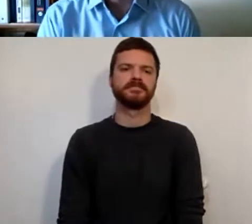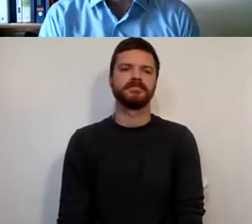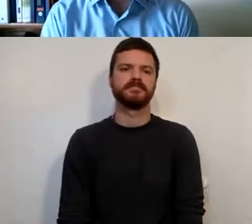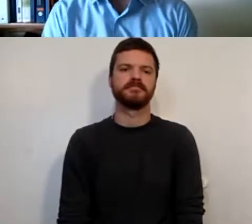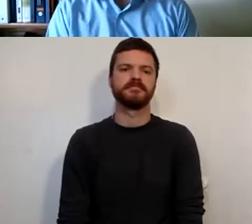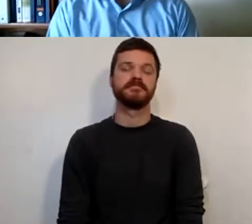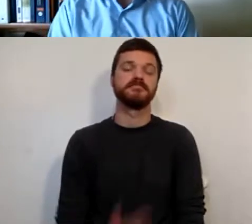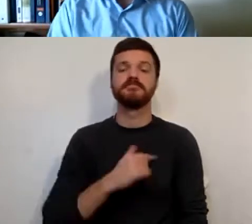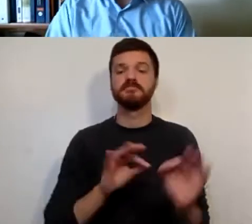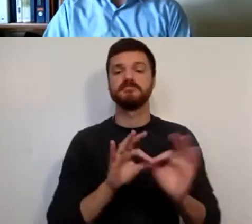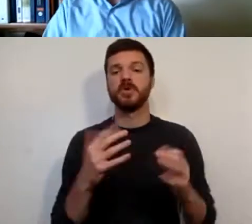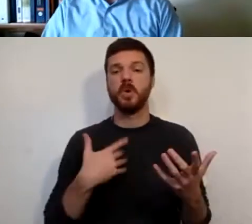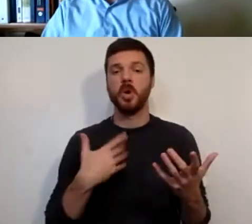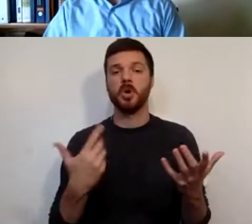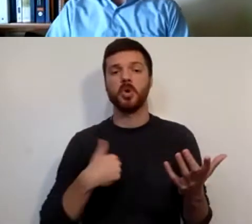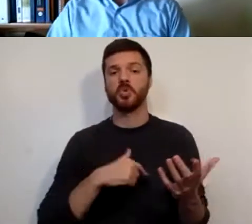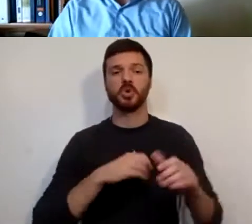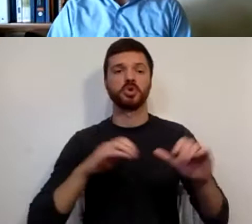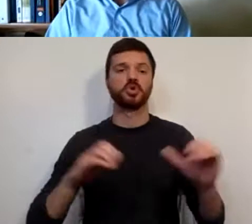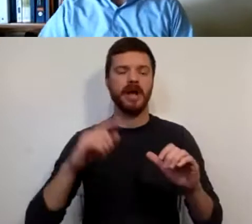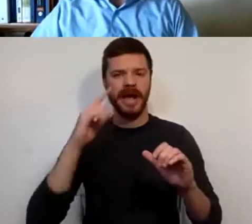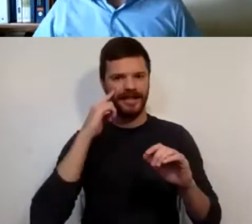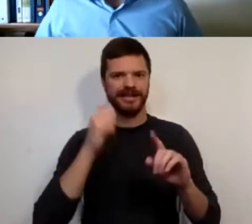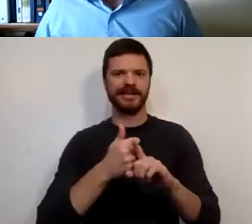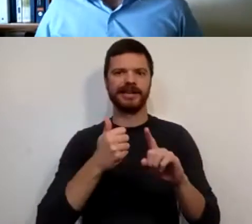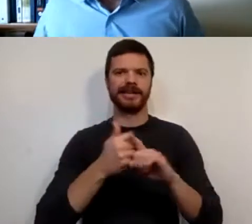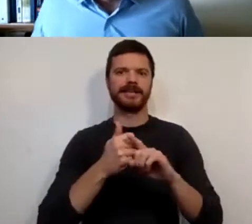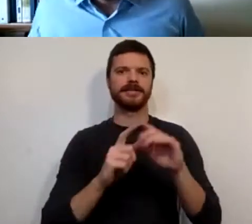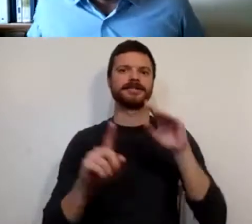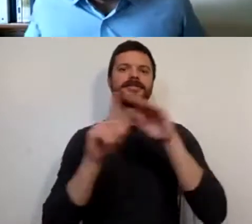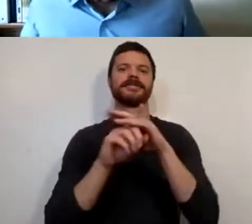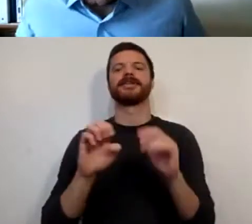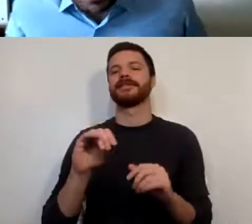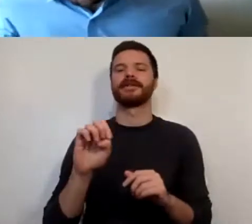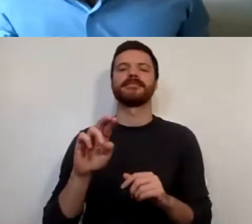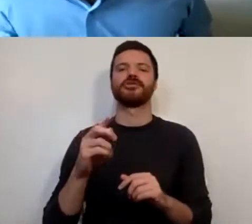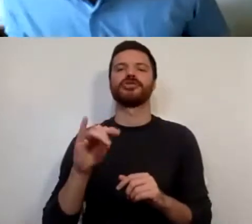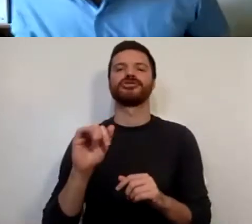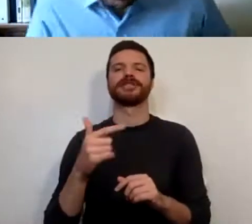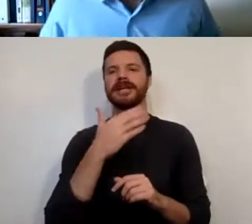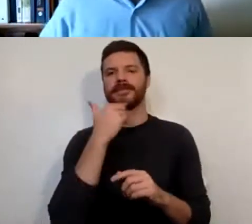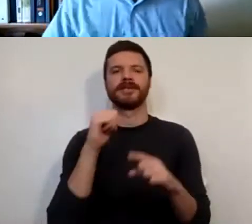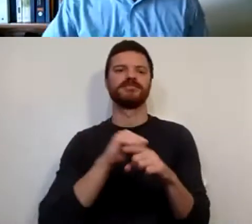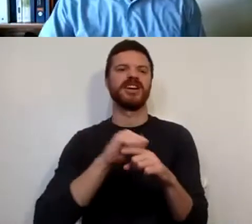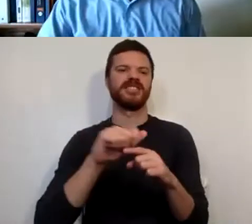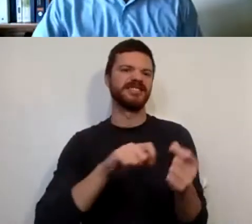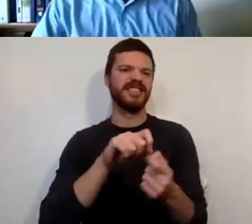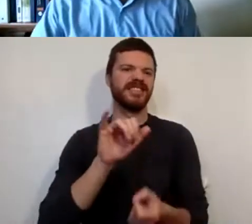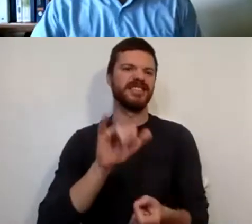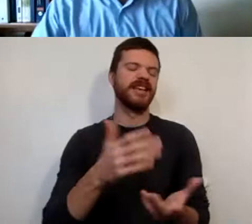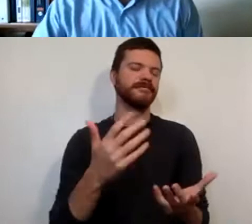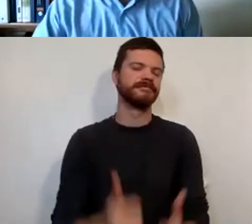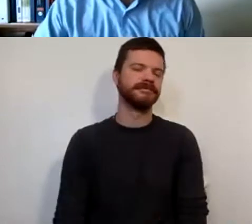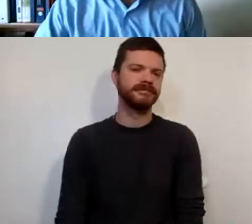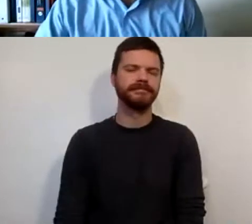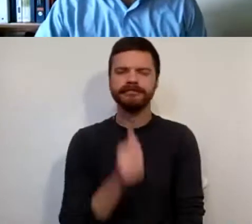which I think emerging best practice is exactly that kind of, I don't know if there's a name